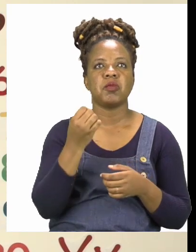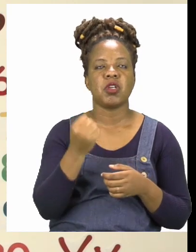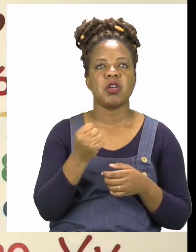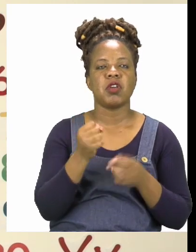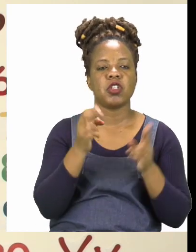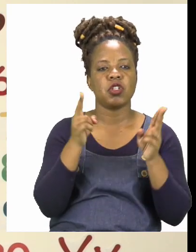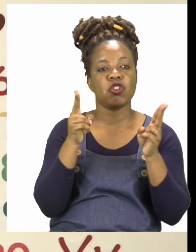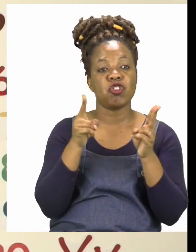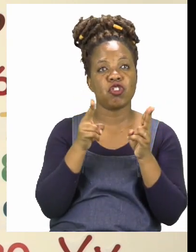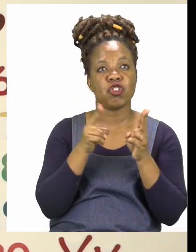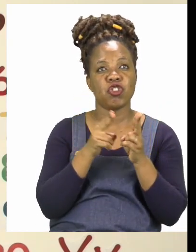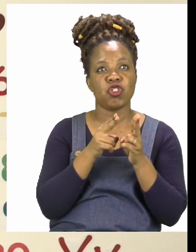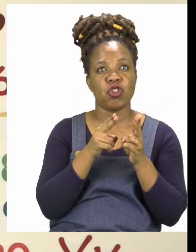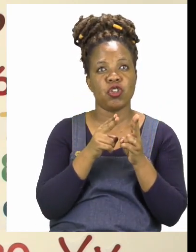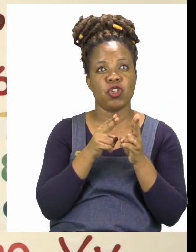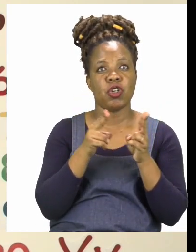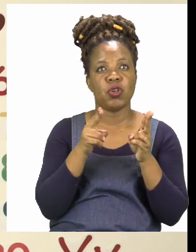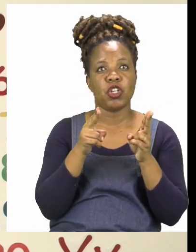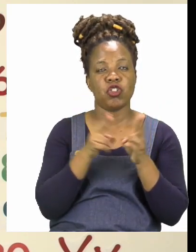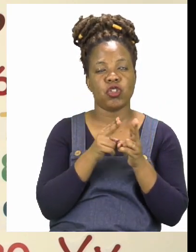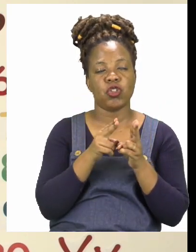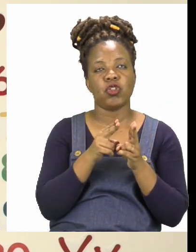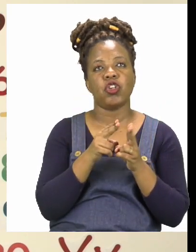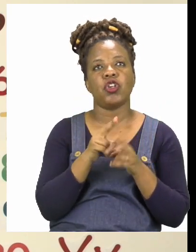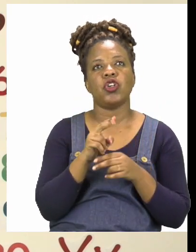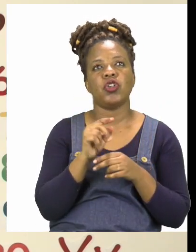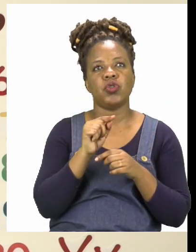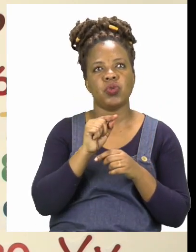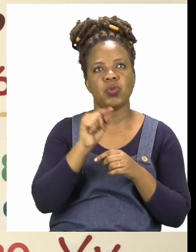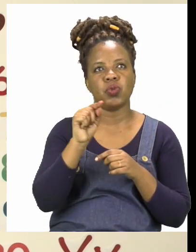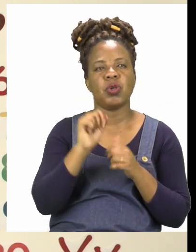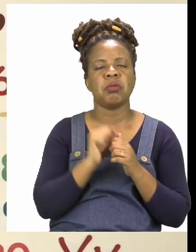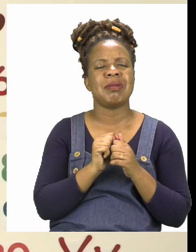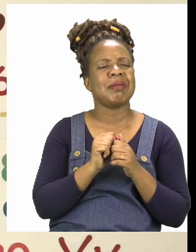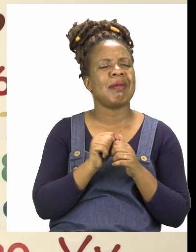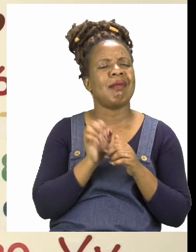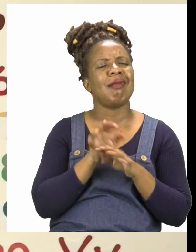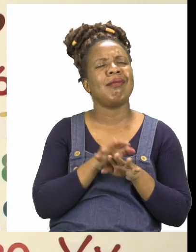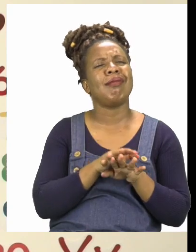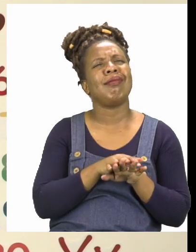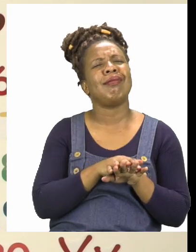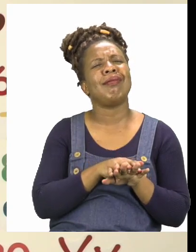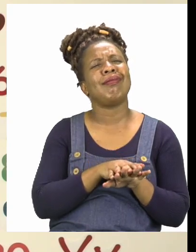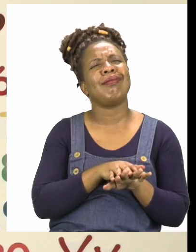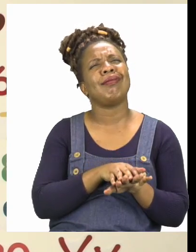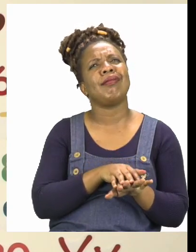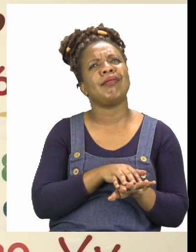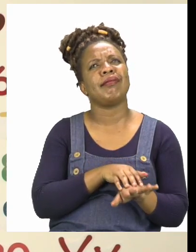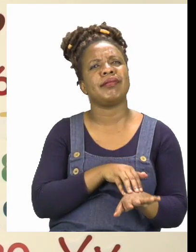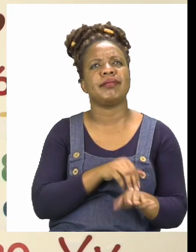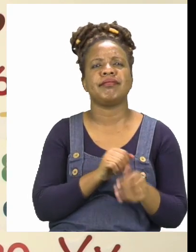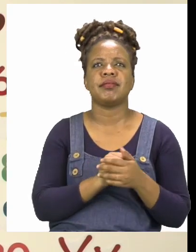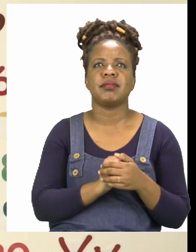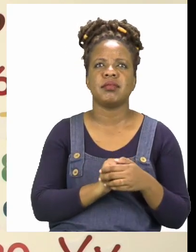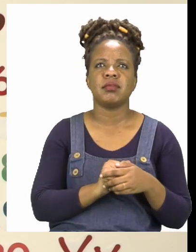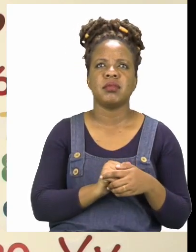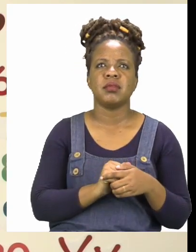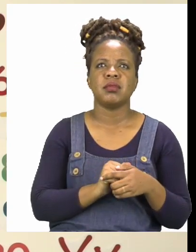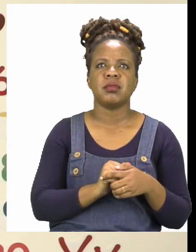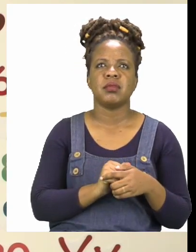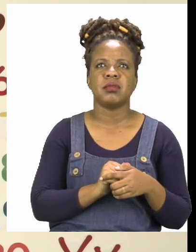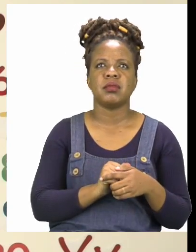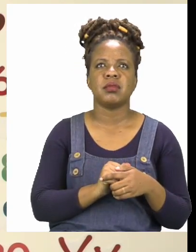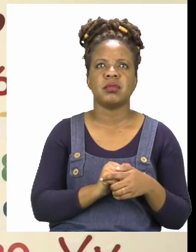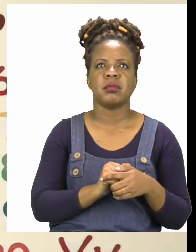is different from the minute hand. It moves much slower. And instead of counting like the minutes, where there is